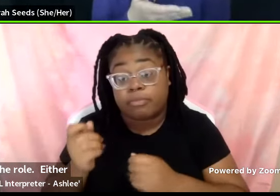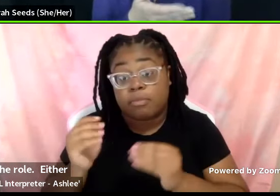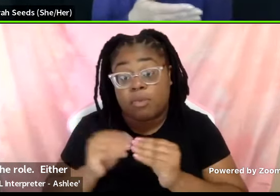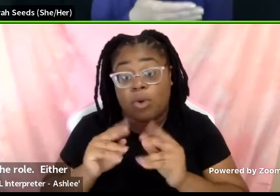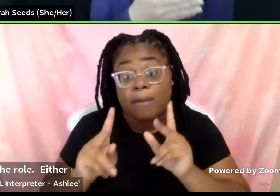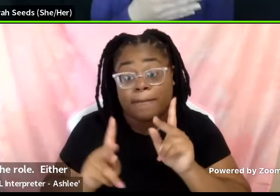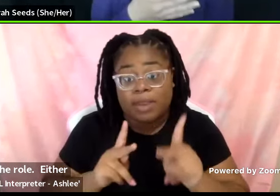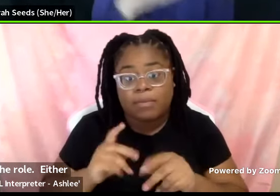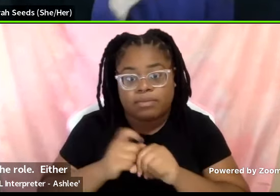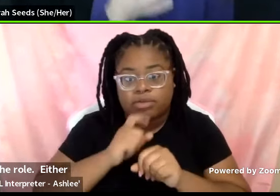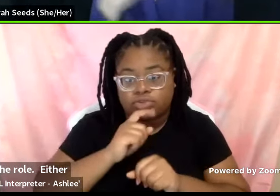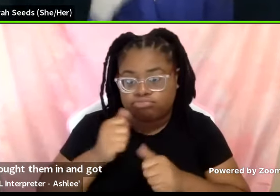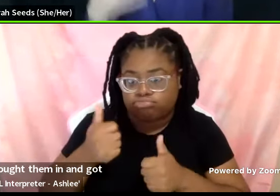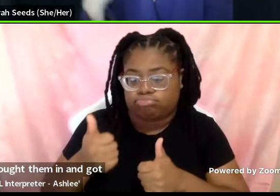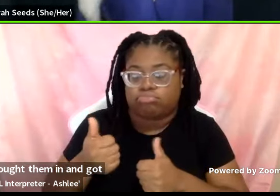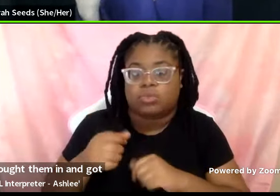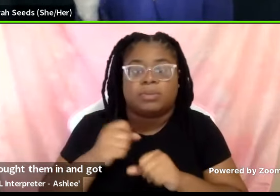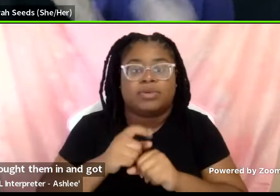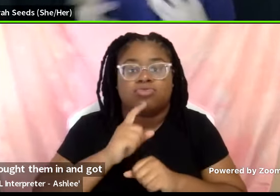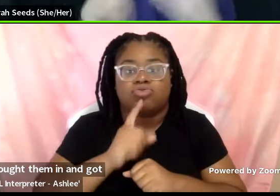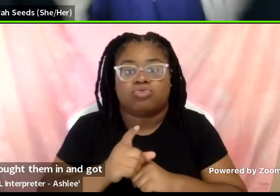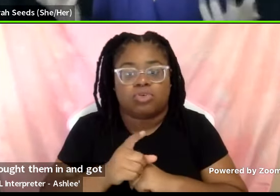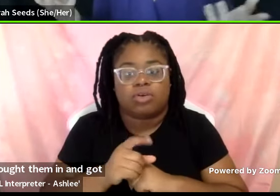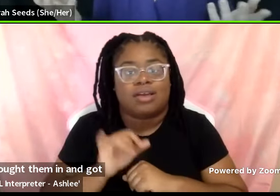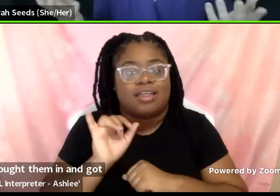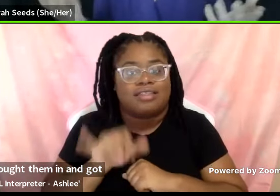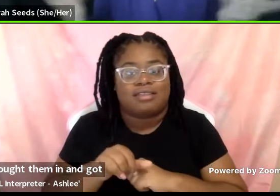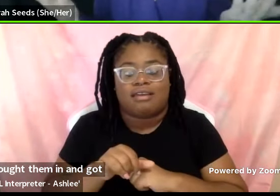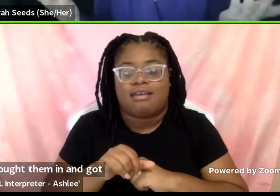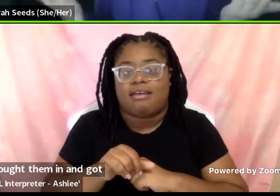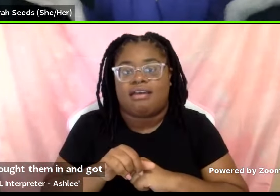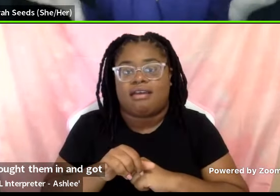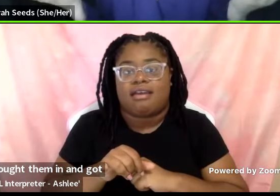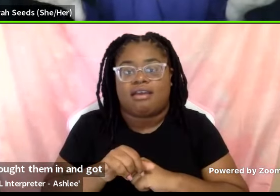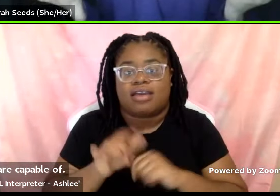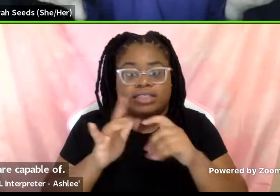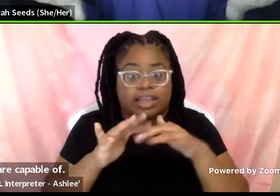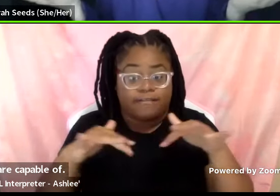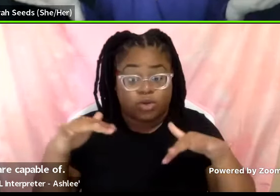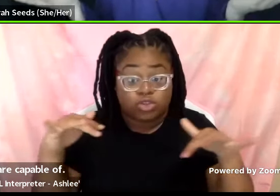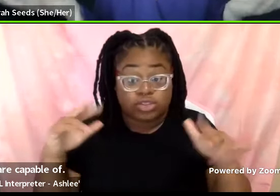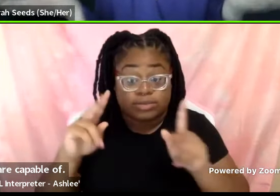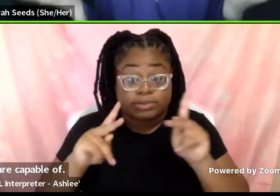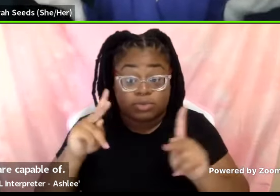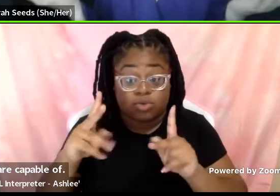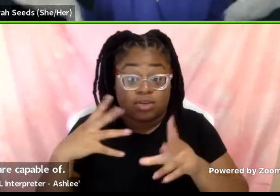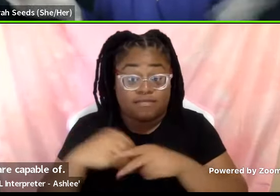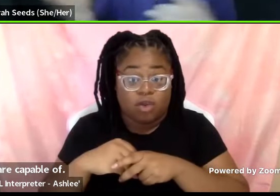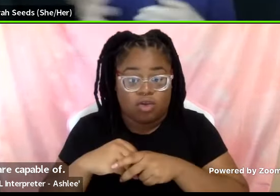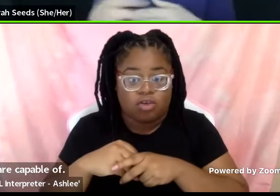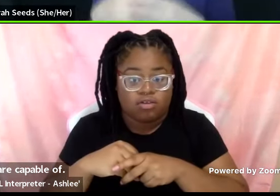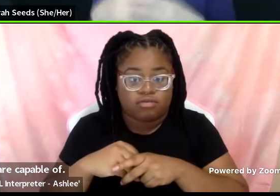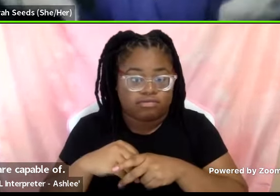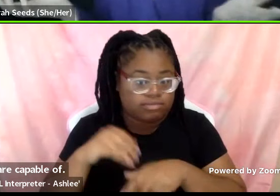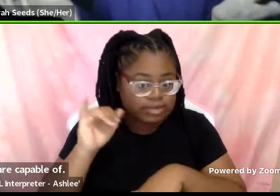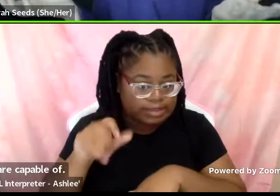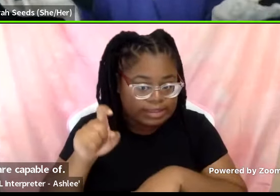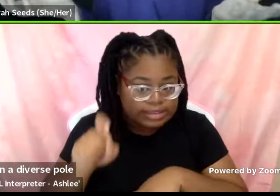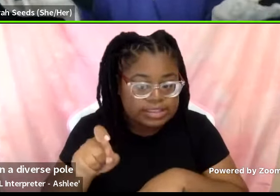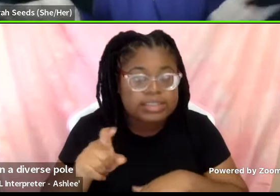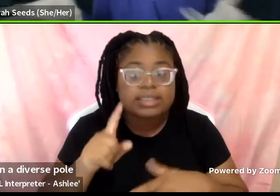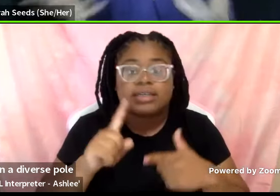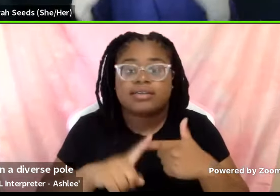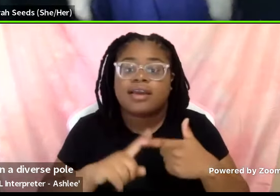Lindsay said, we made sure to call in a diverse pool because first off, the pool is diverse, call them in. Also, our friend